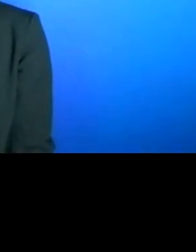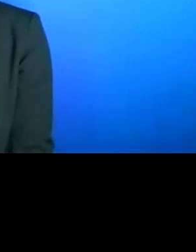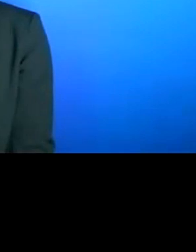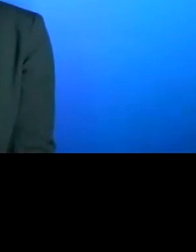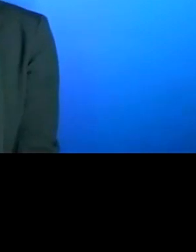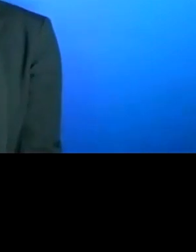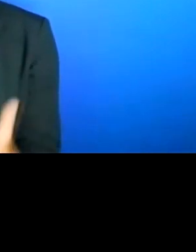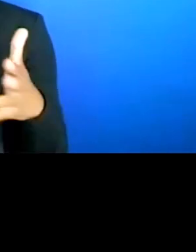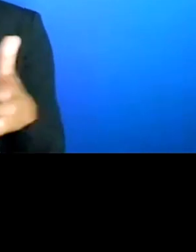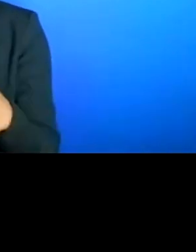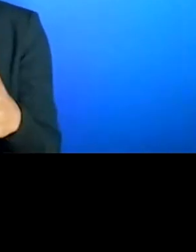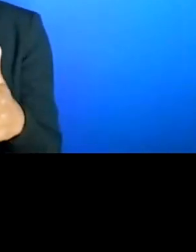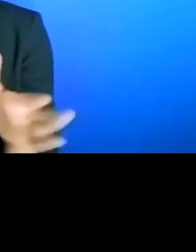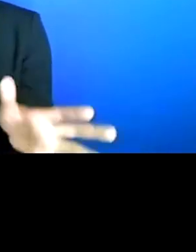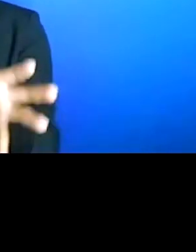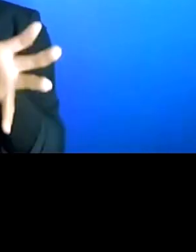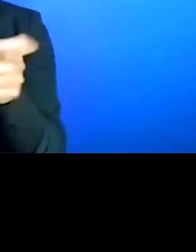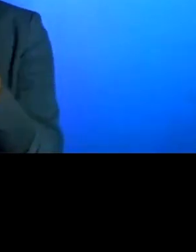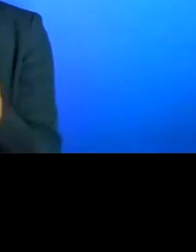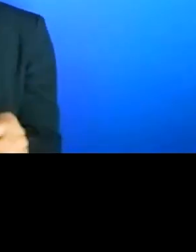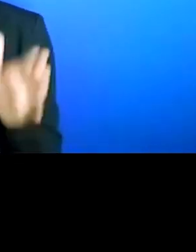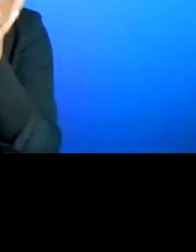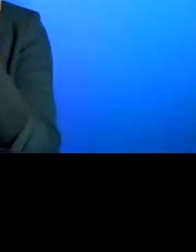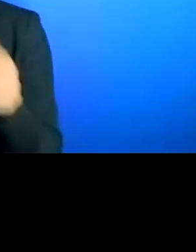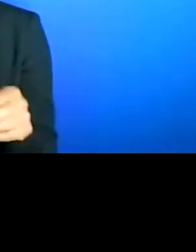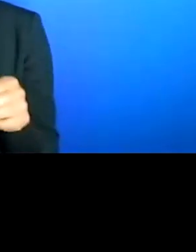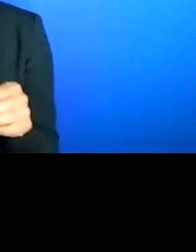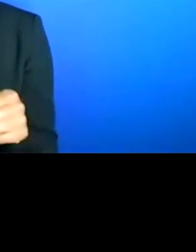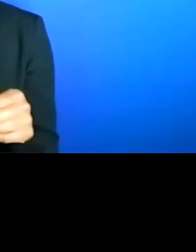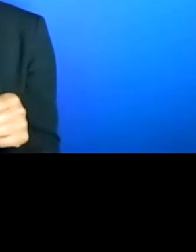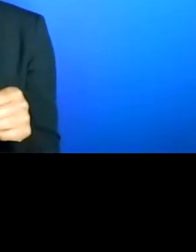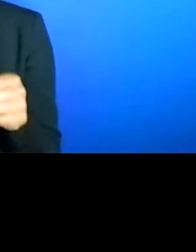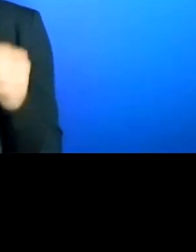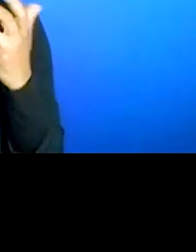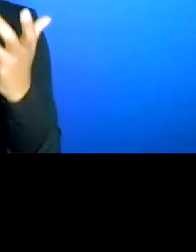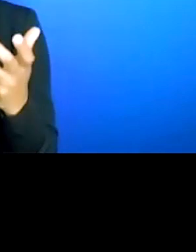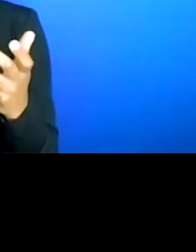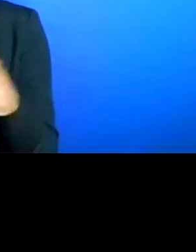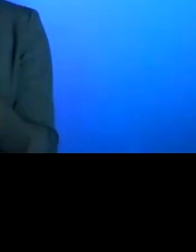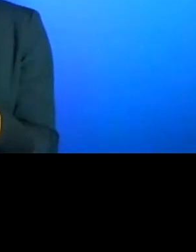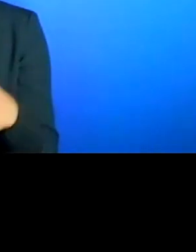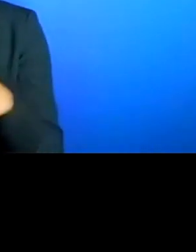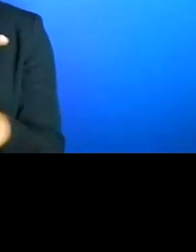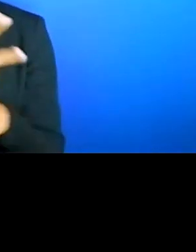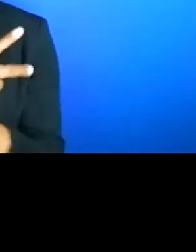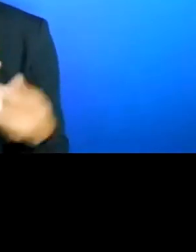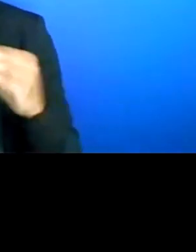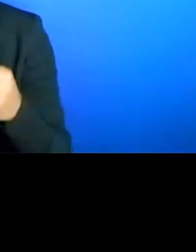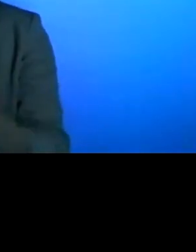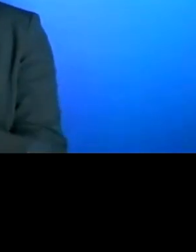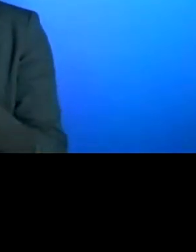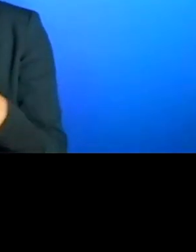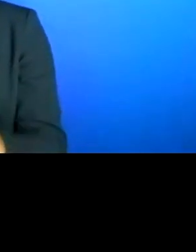promote research expertise and applications of computational, quantitative, qualitative,